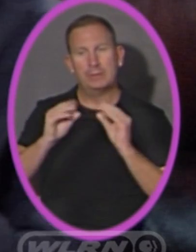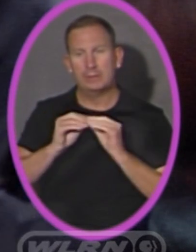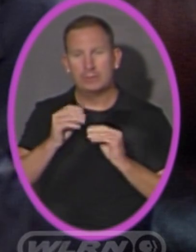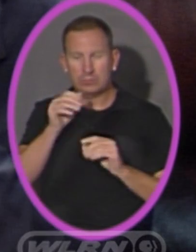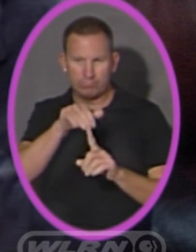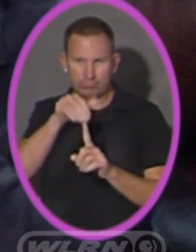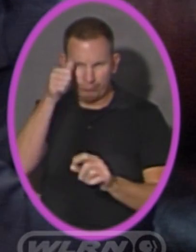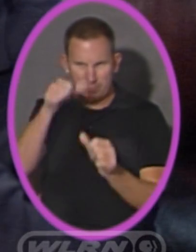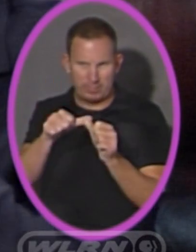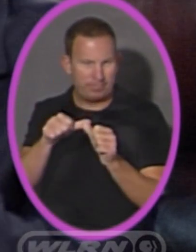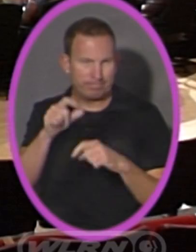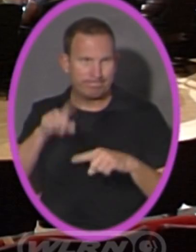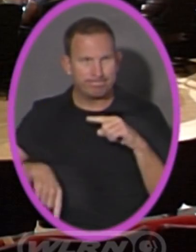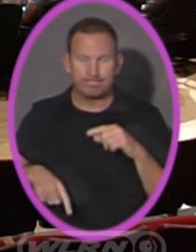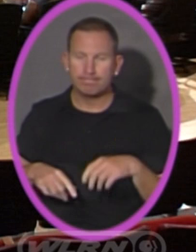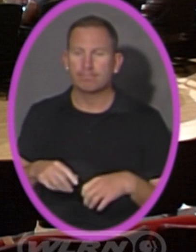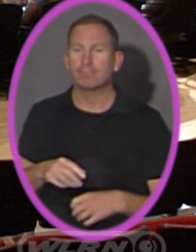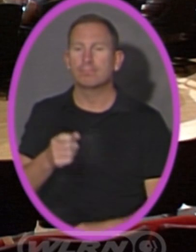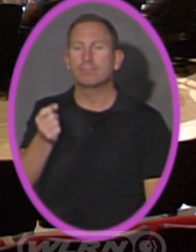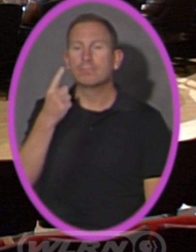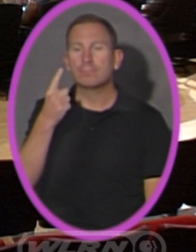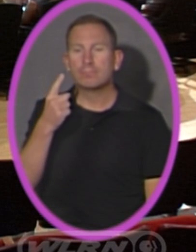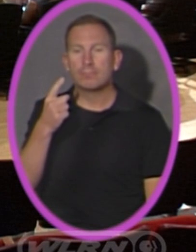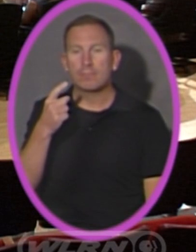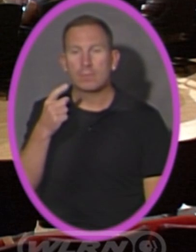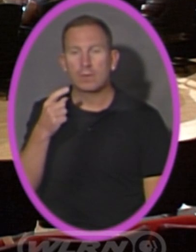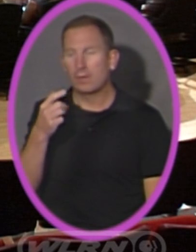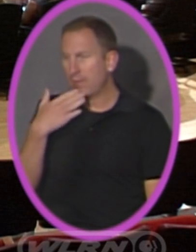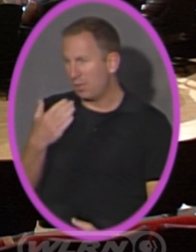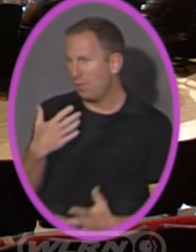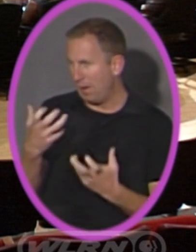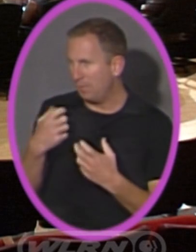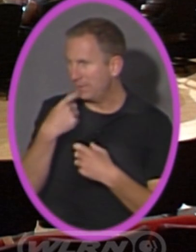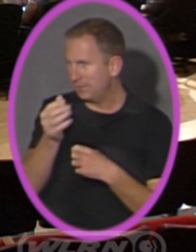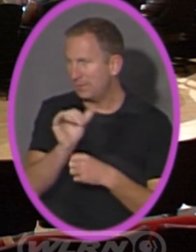I was just going to say, in other words, the same thing, but thank you, sir.